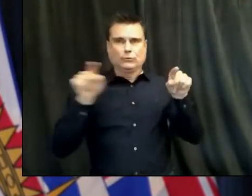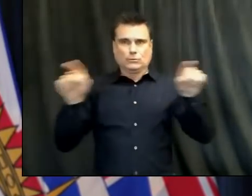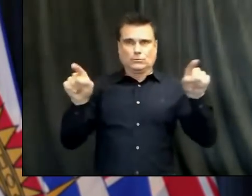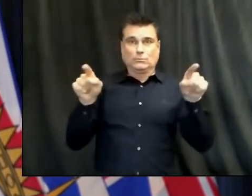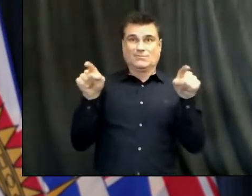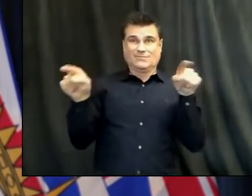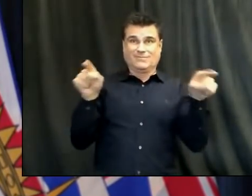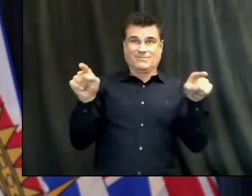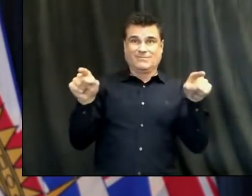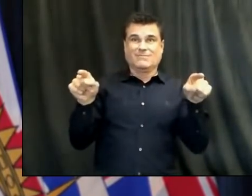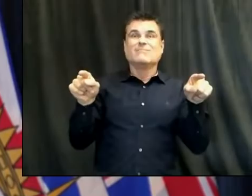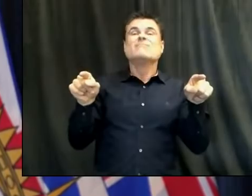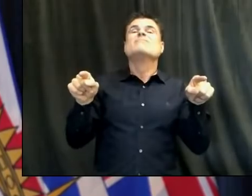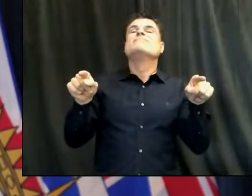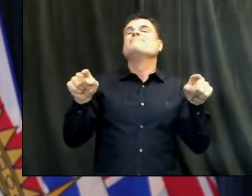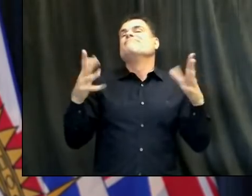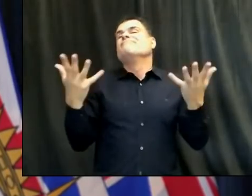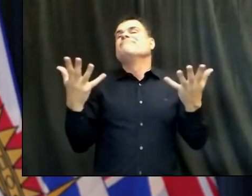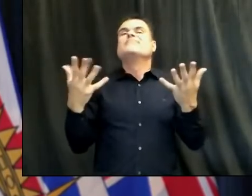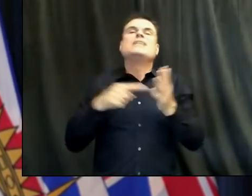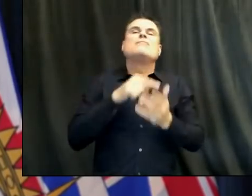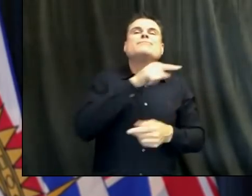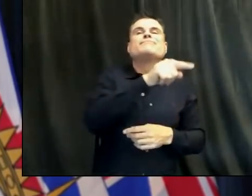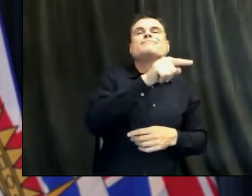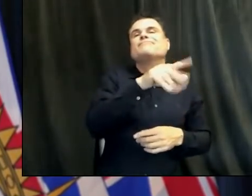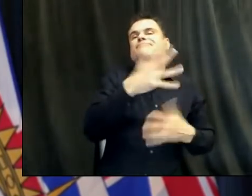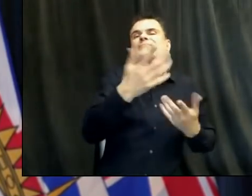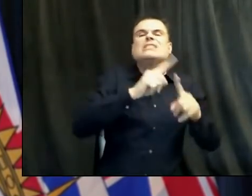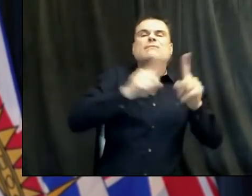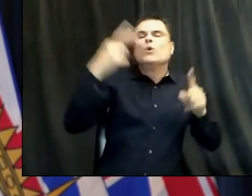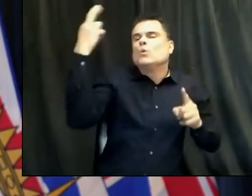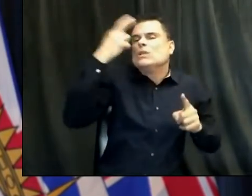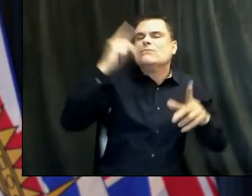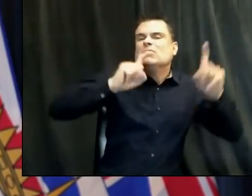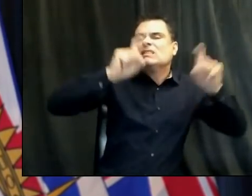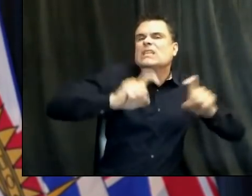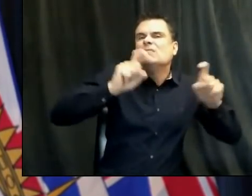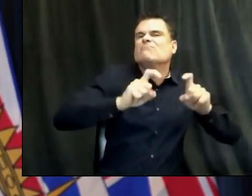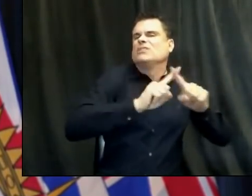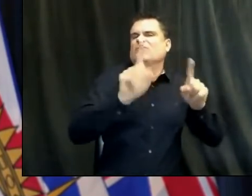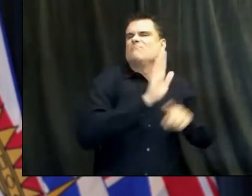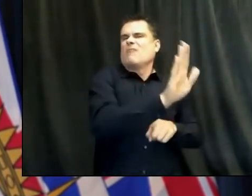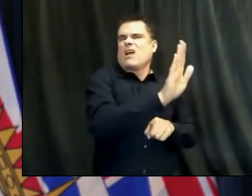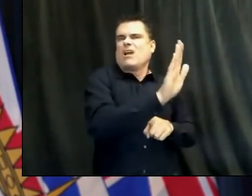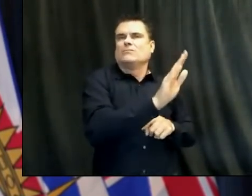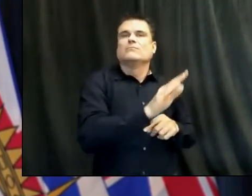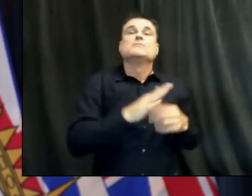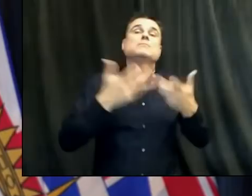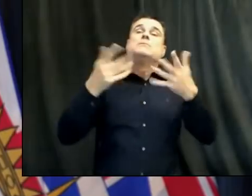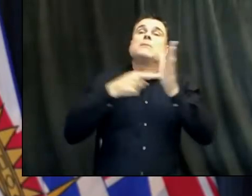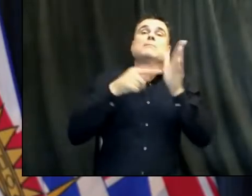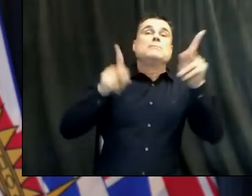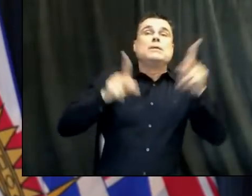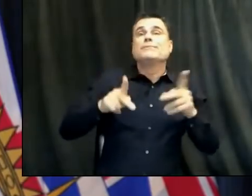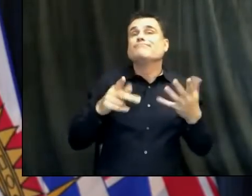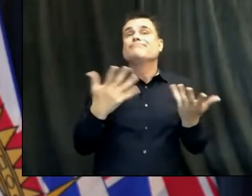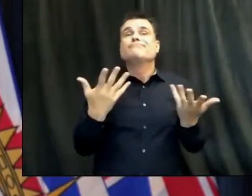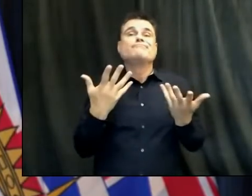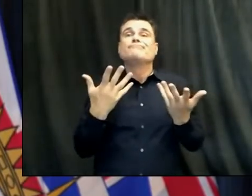are tested for other reasons. It may be federal populations, for example,